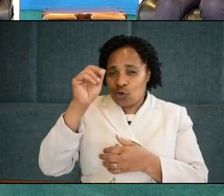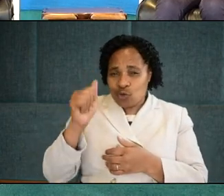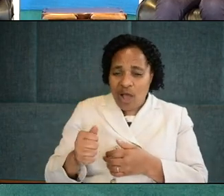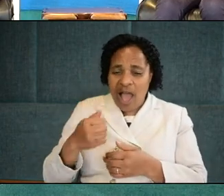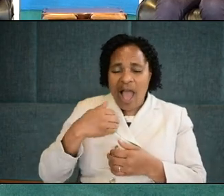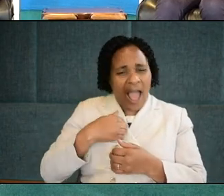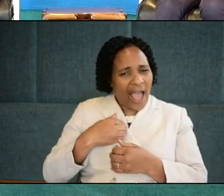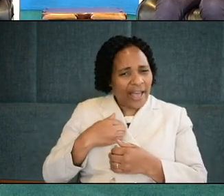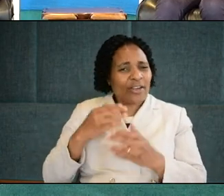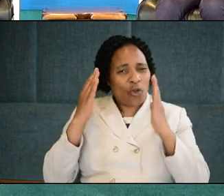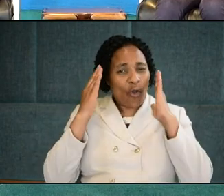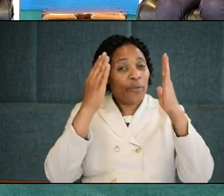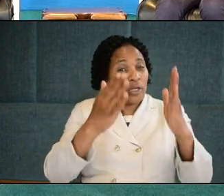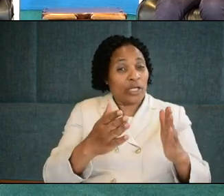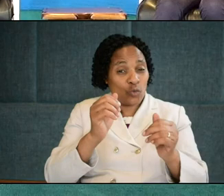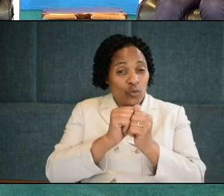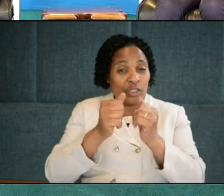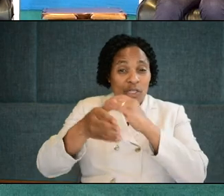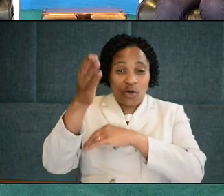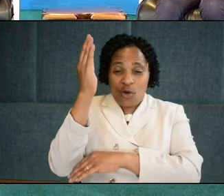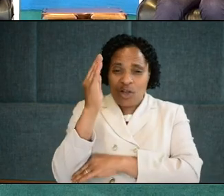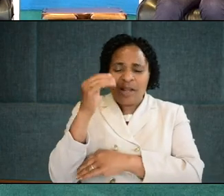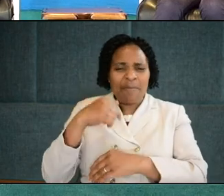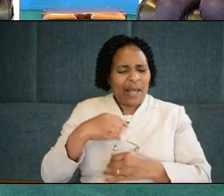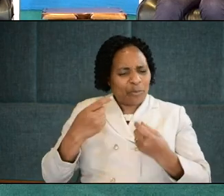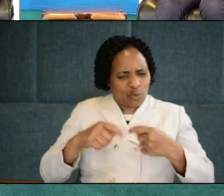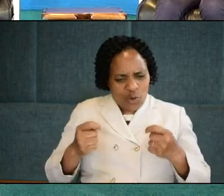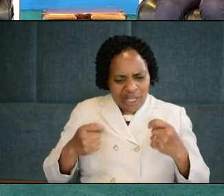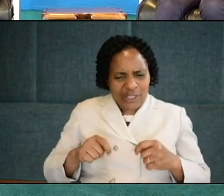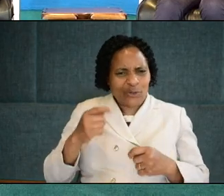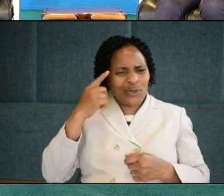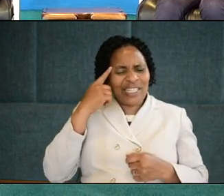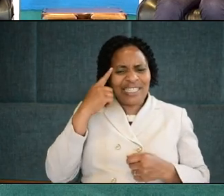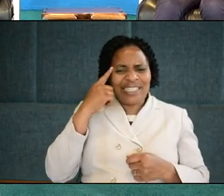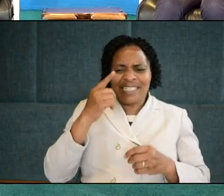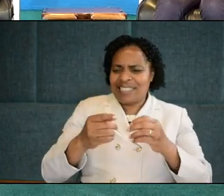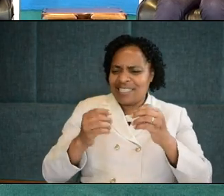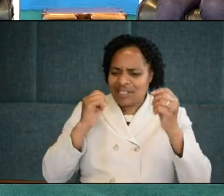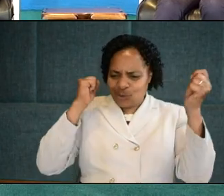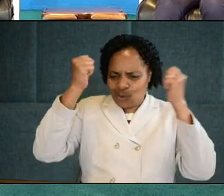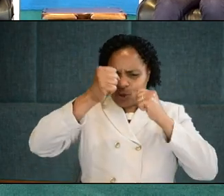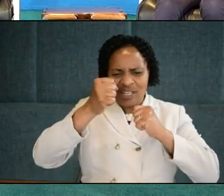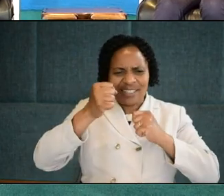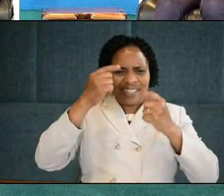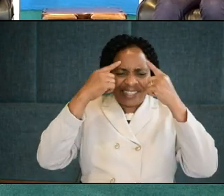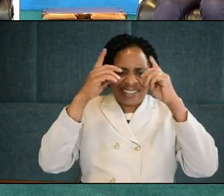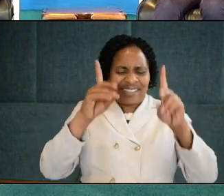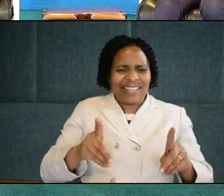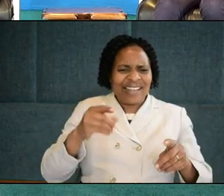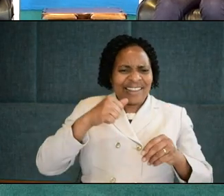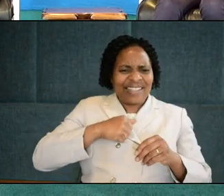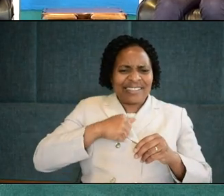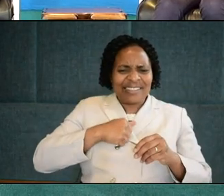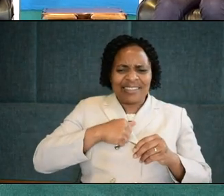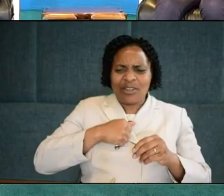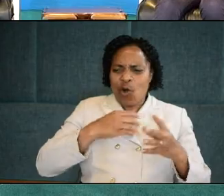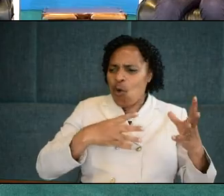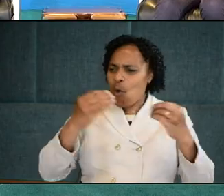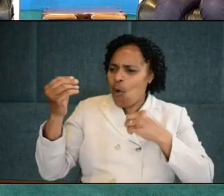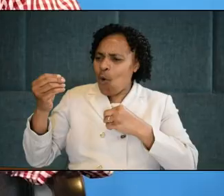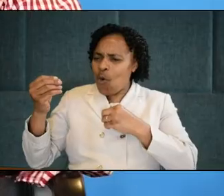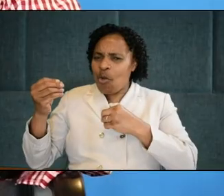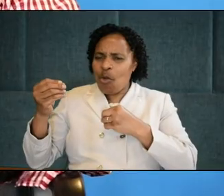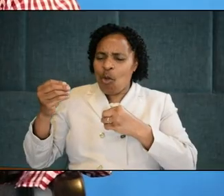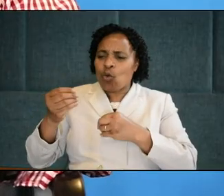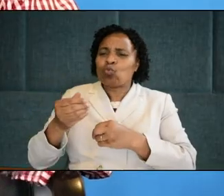actually understand what they needed to do. So I'm trying to think, like, if the soldiers there decided that this looks crazy, we want to go with the swords,